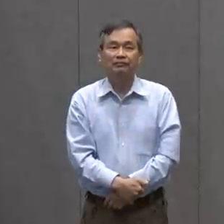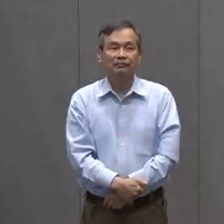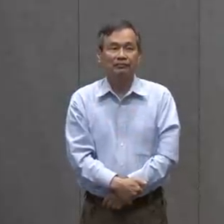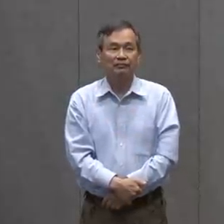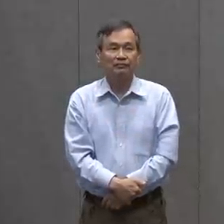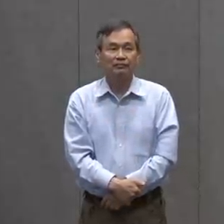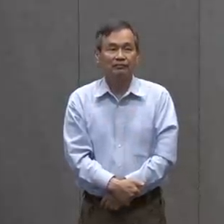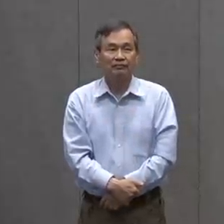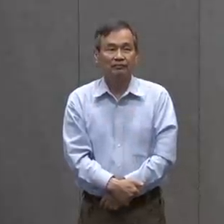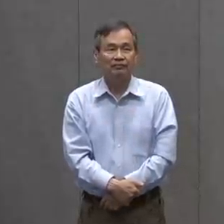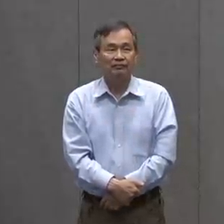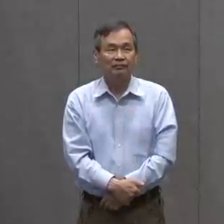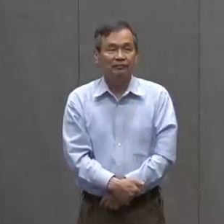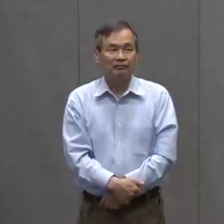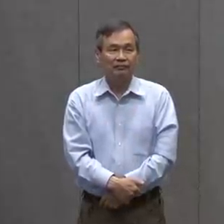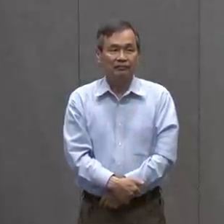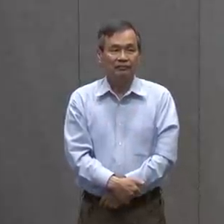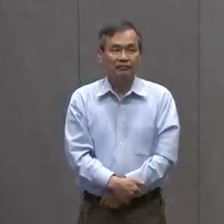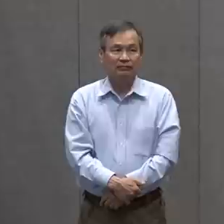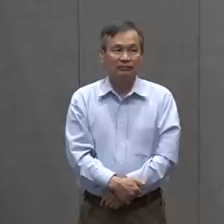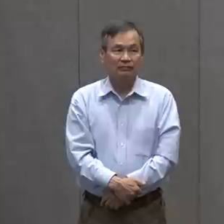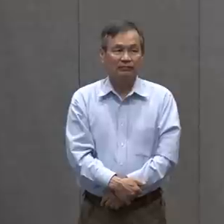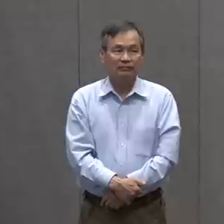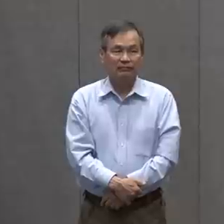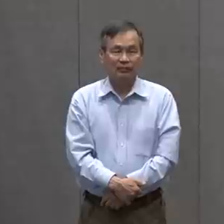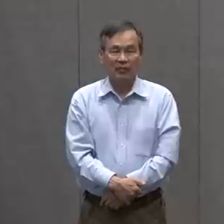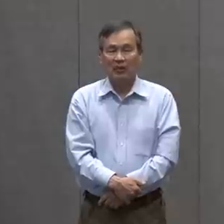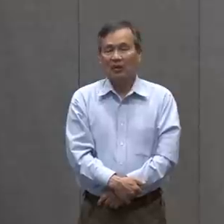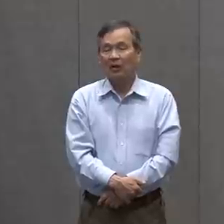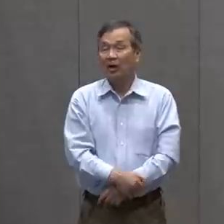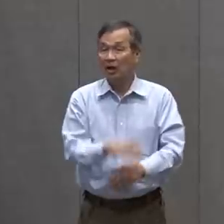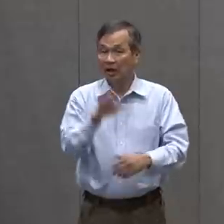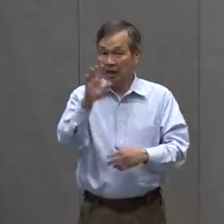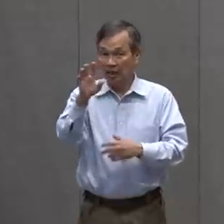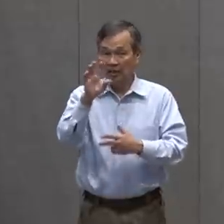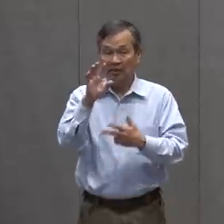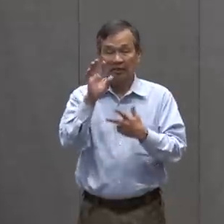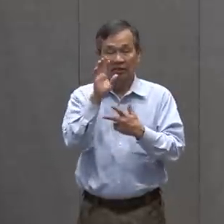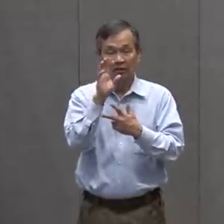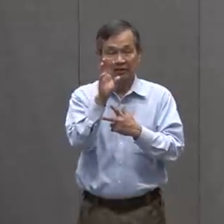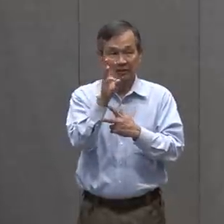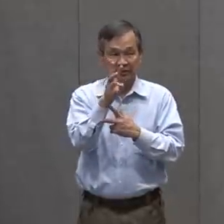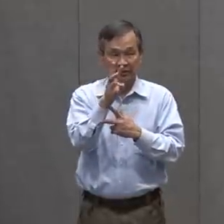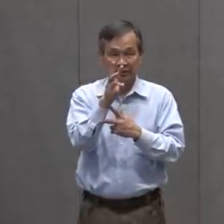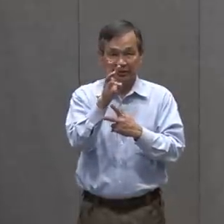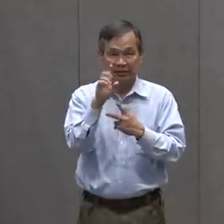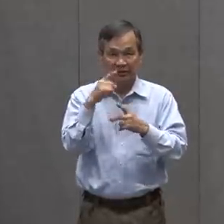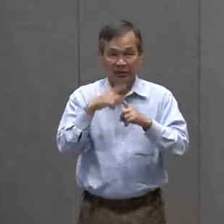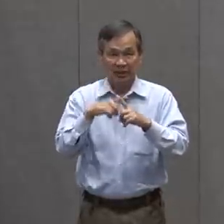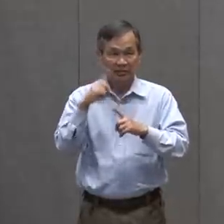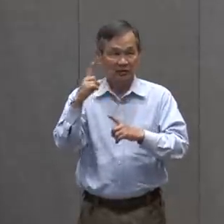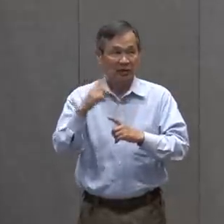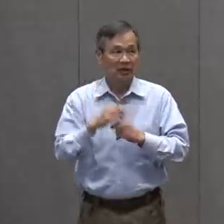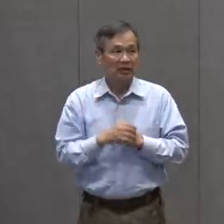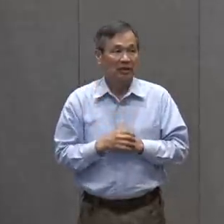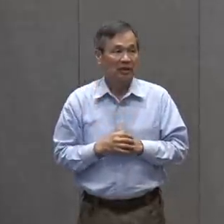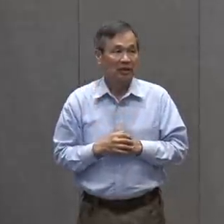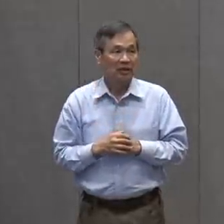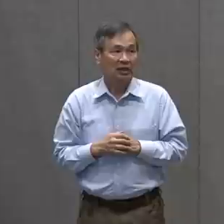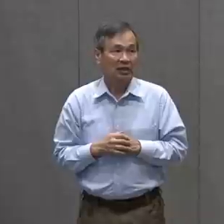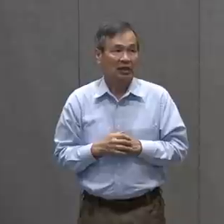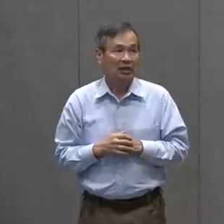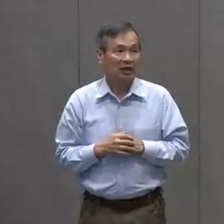So I can do, I am going to do 1 times 6 to continue trying to